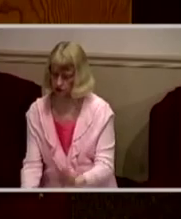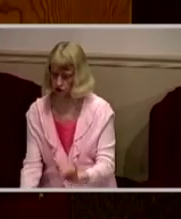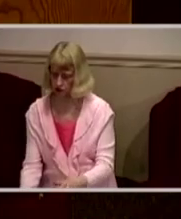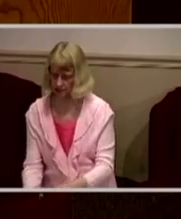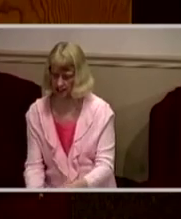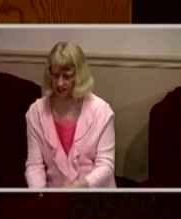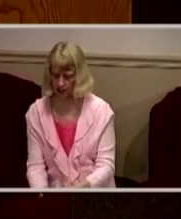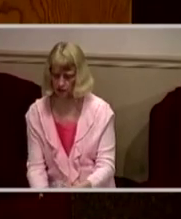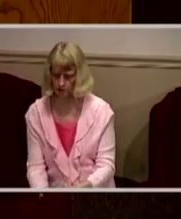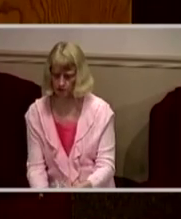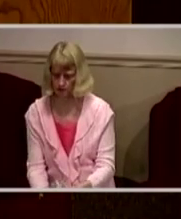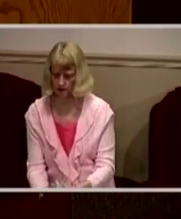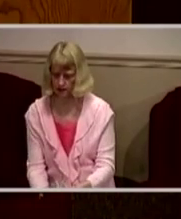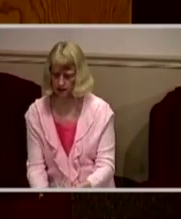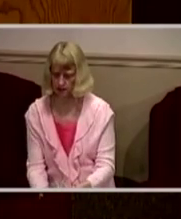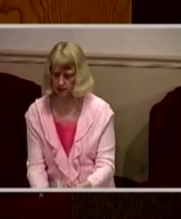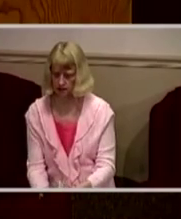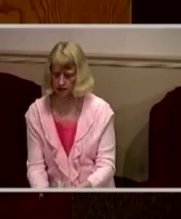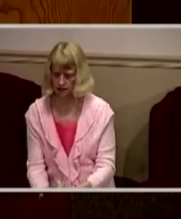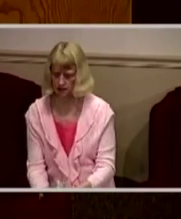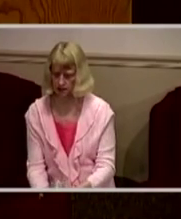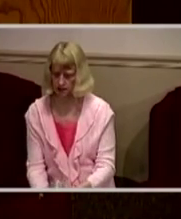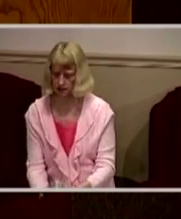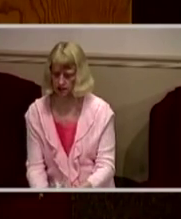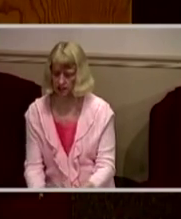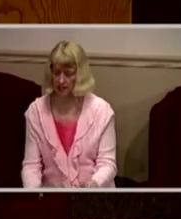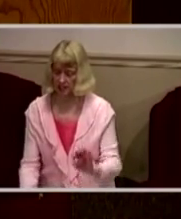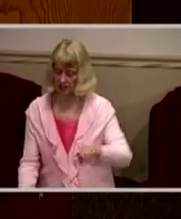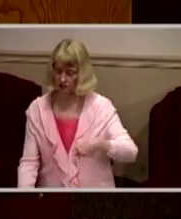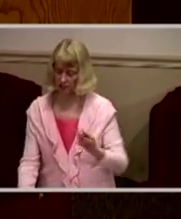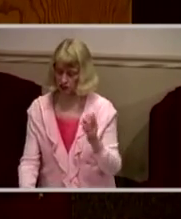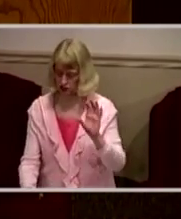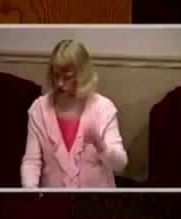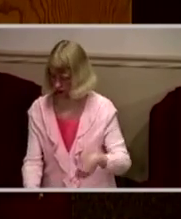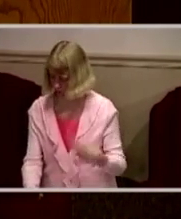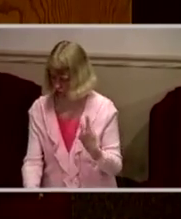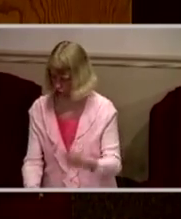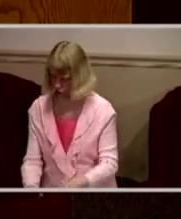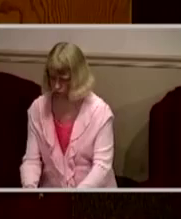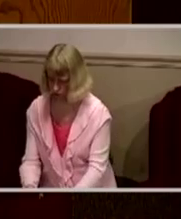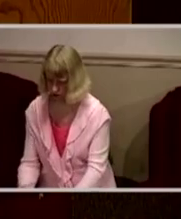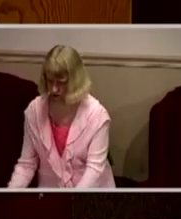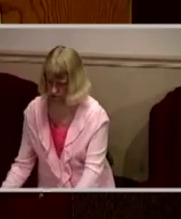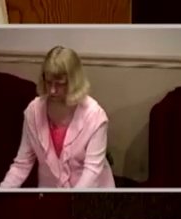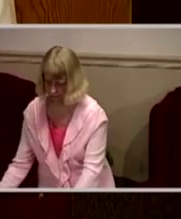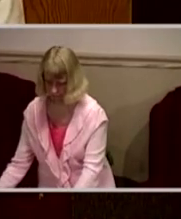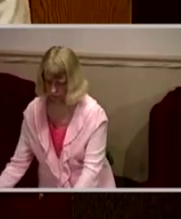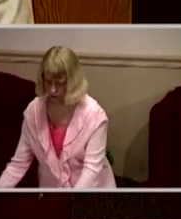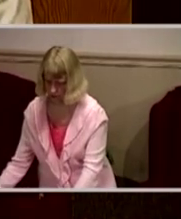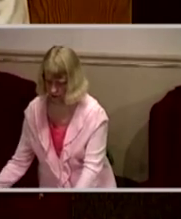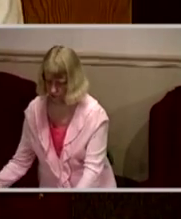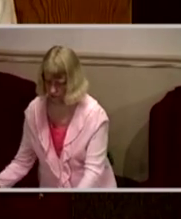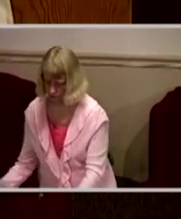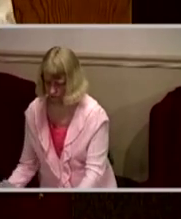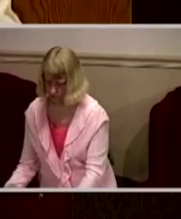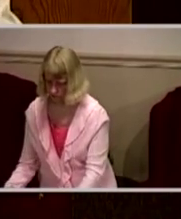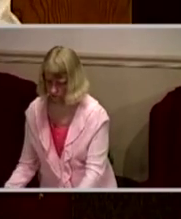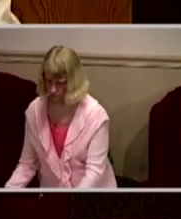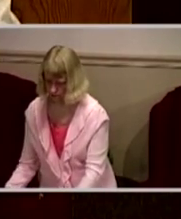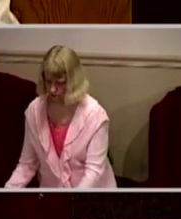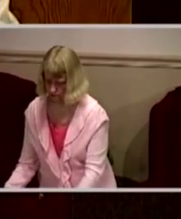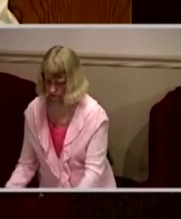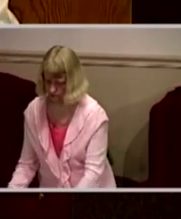a moment, so keep your finger there as you turn to Ephesians chapter 2. And I know we looked at Ephesians chapter